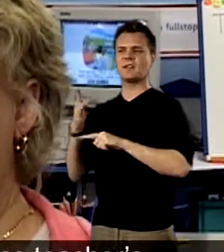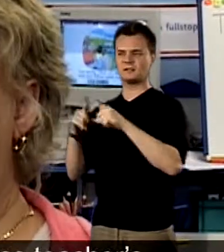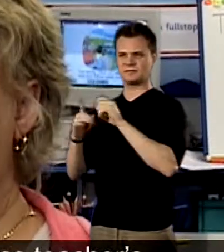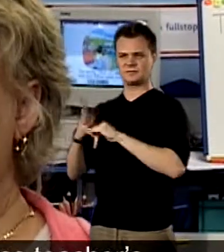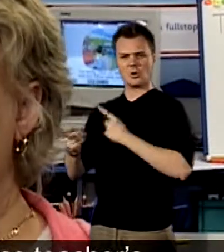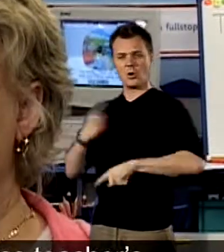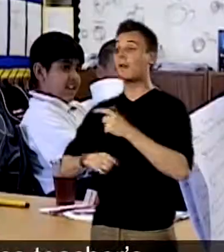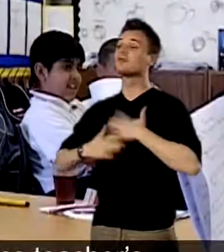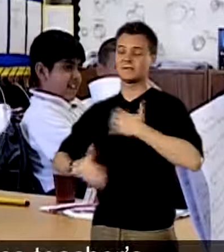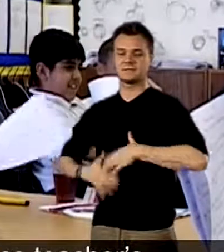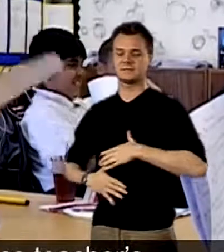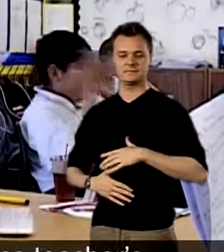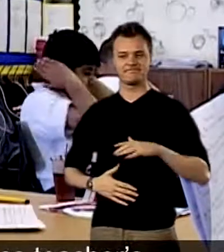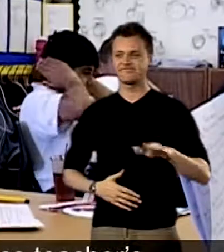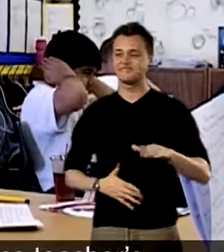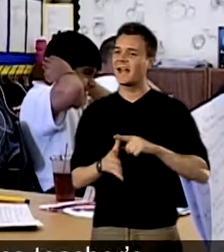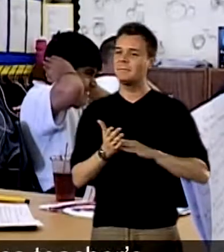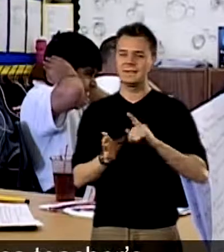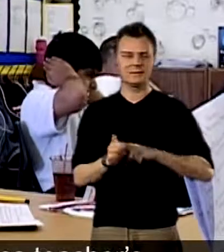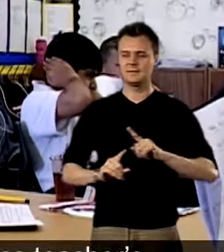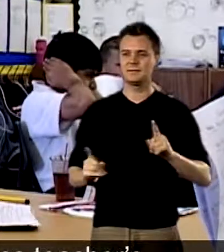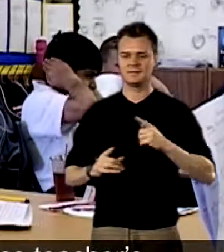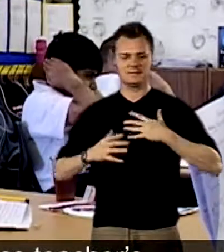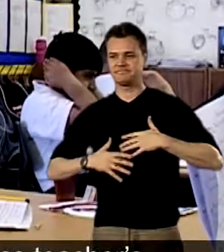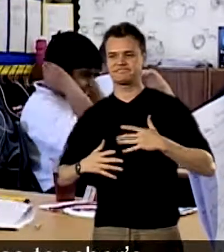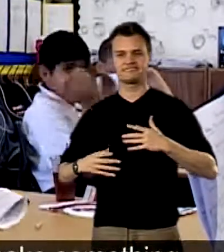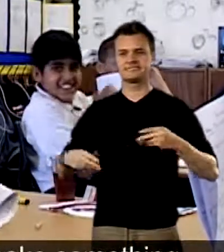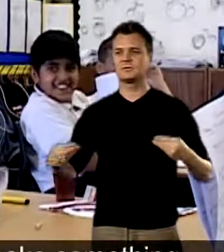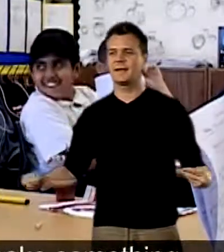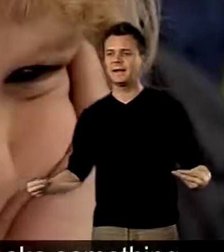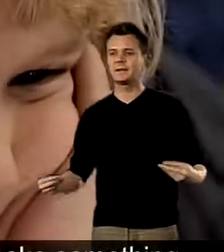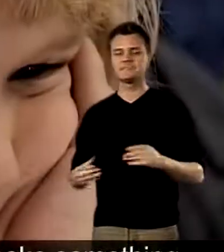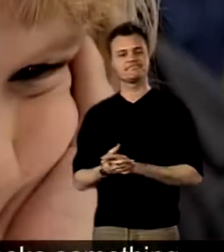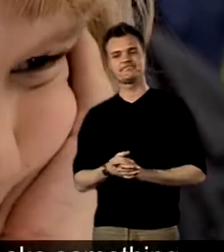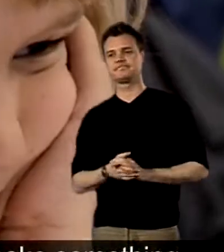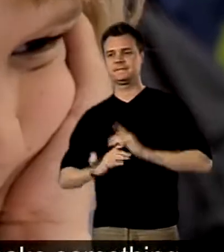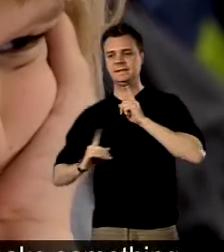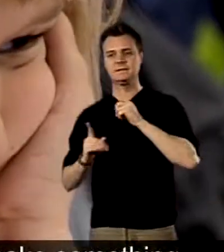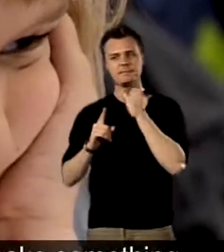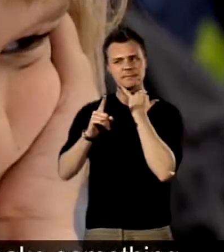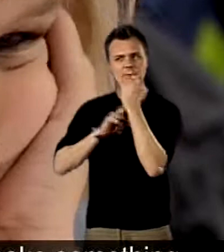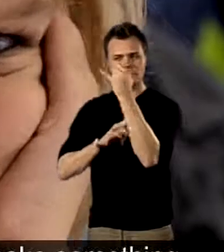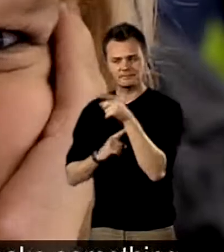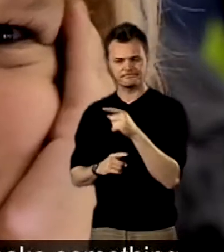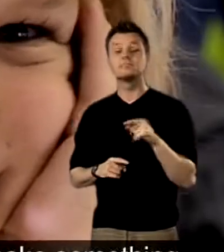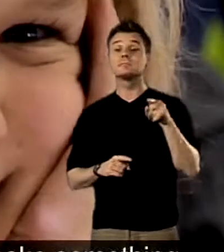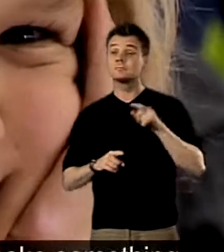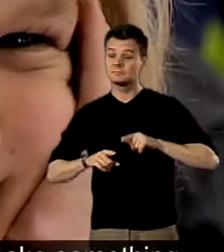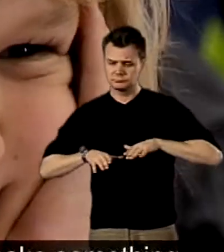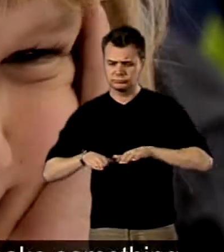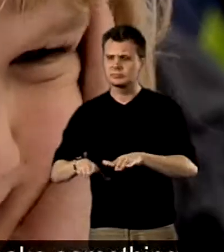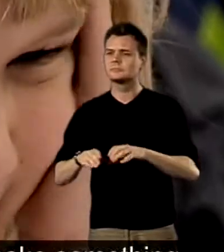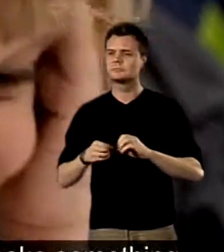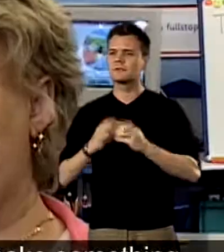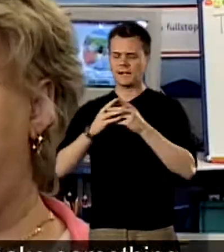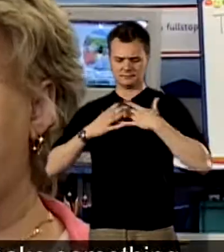of her size. And her class teacher's actually gone out of her way and phoned them up. So they're going to make something that will be